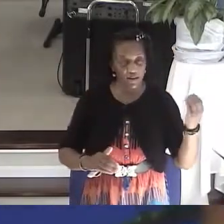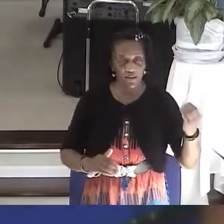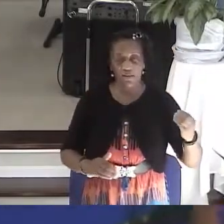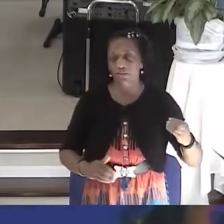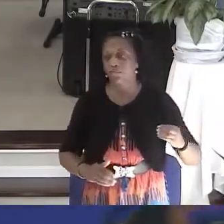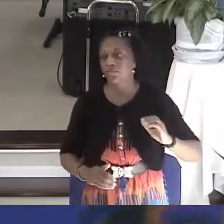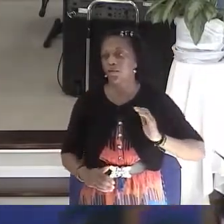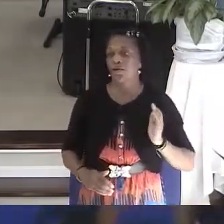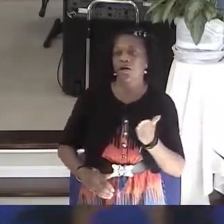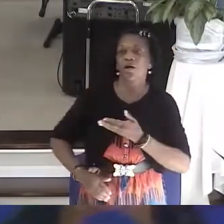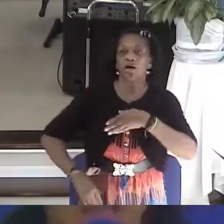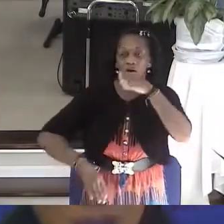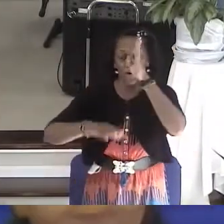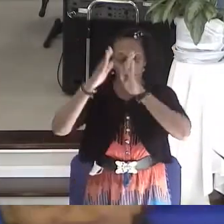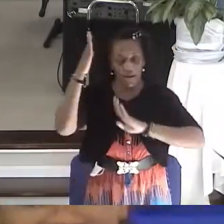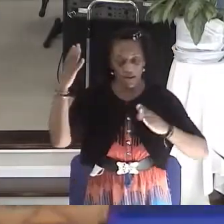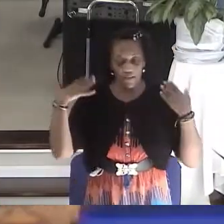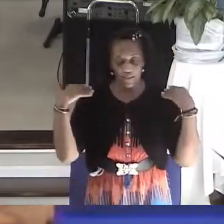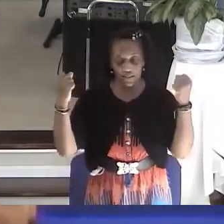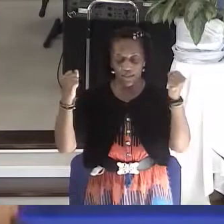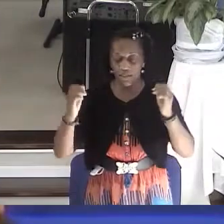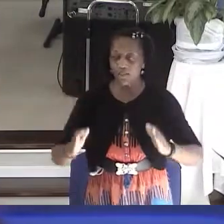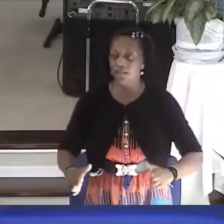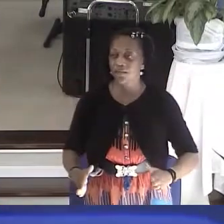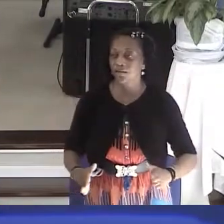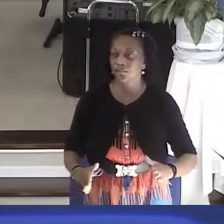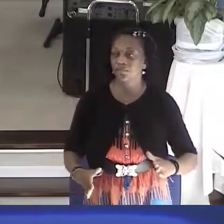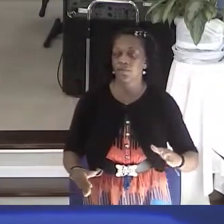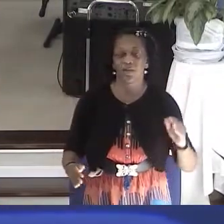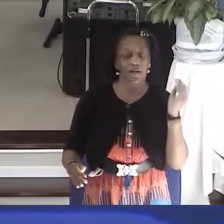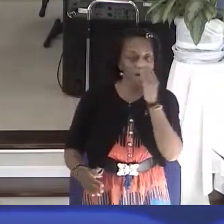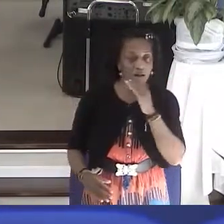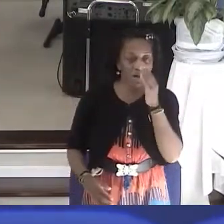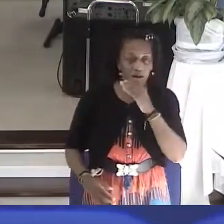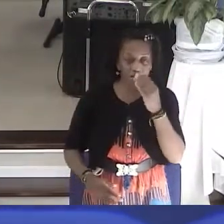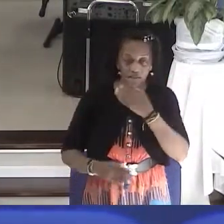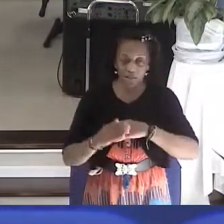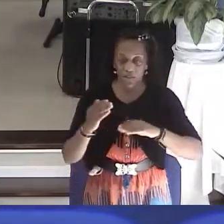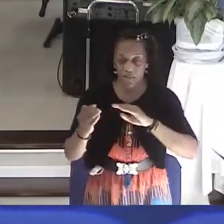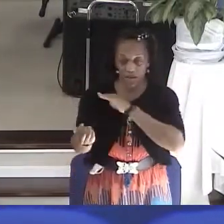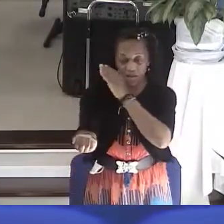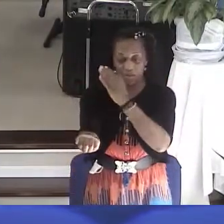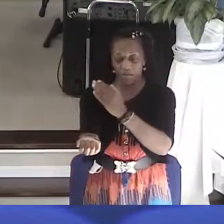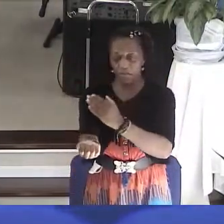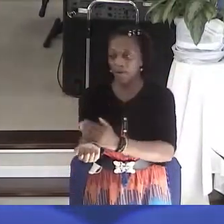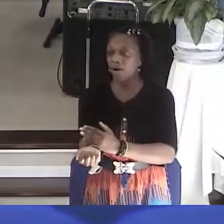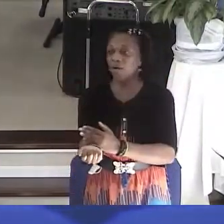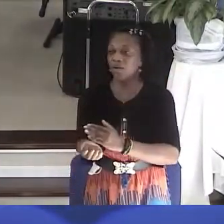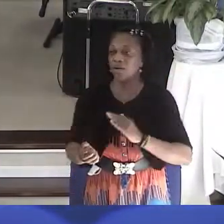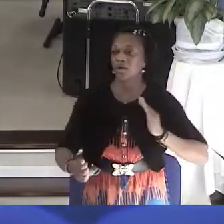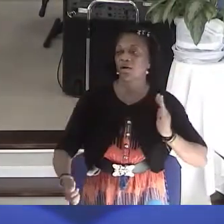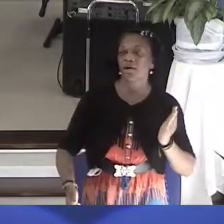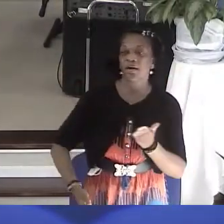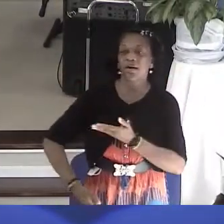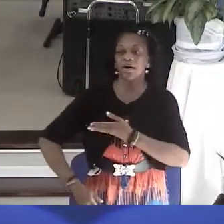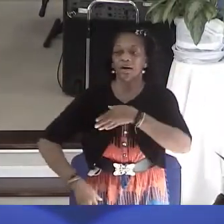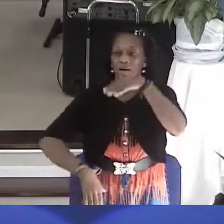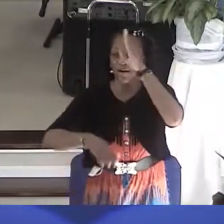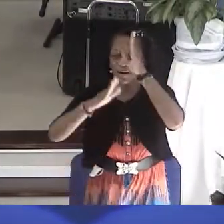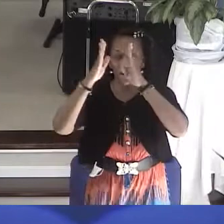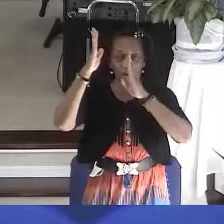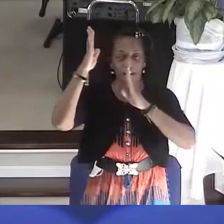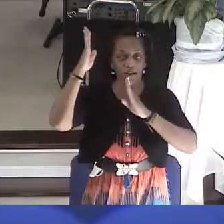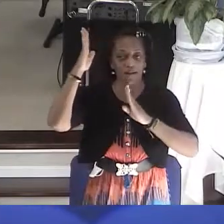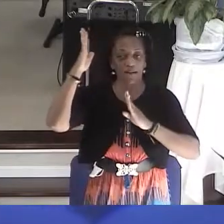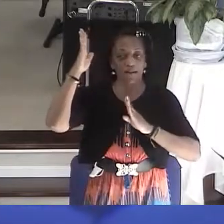God is healer, awesome in power, our God. Our God is greater, our God, our